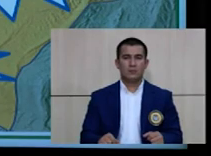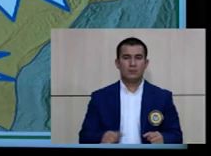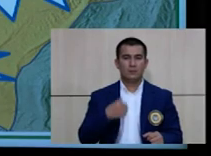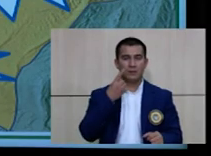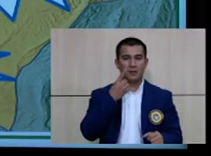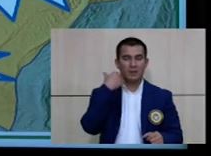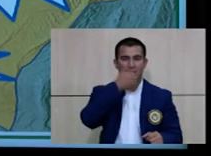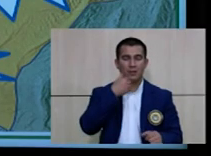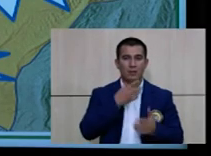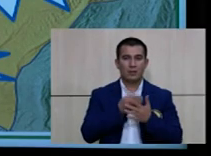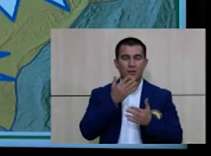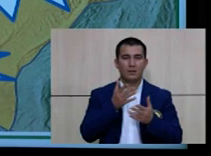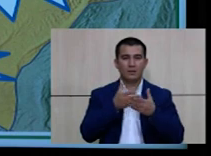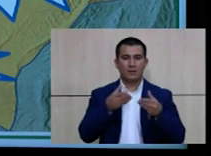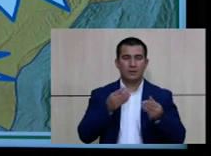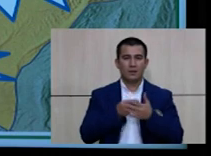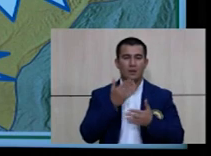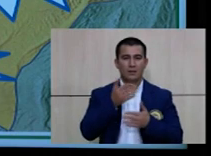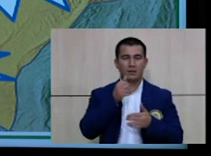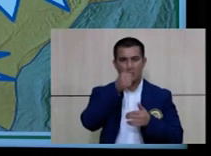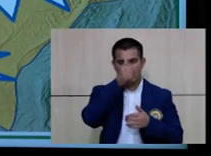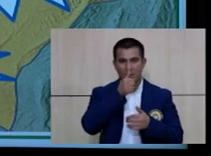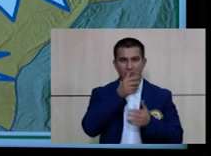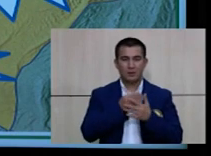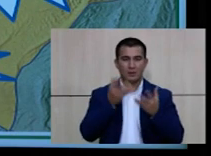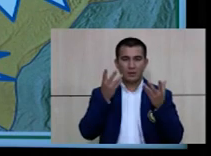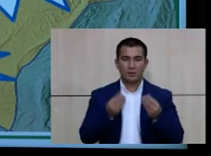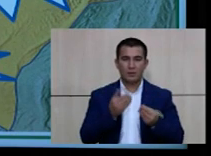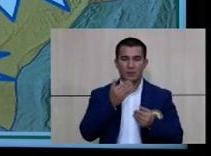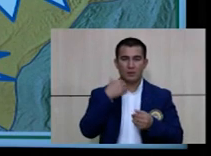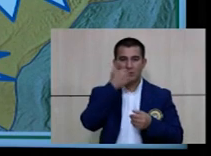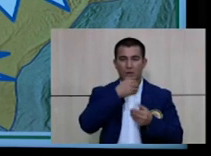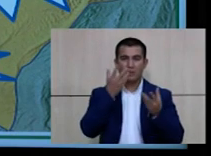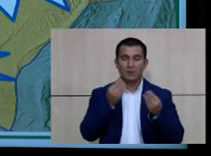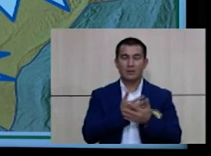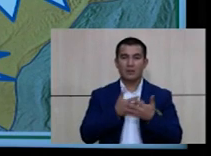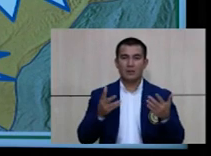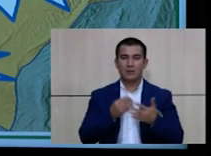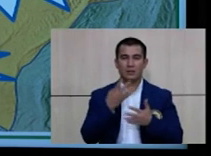Yillik yog'in fasllar bo'yicha ham notekis taqsimlangan bo'lib, qishda